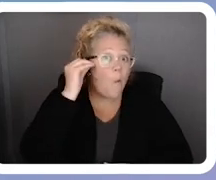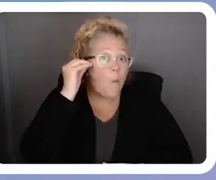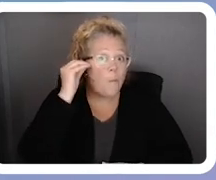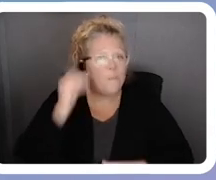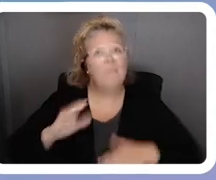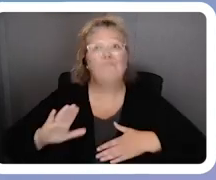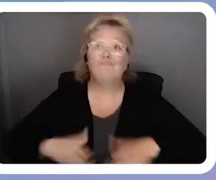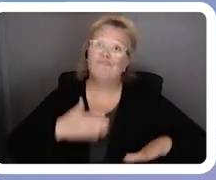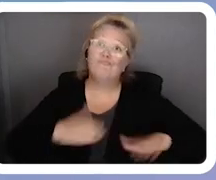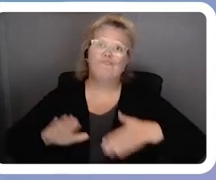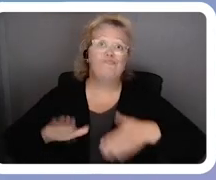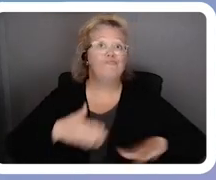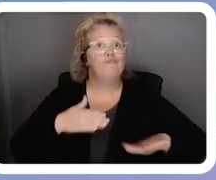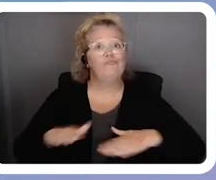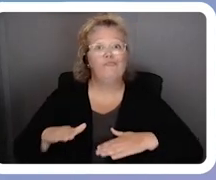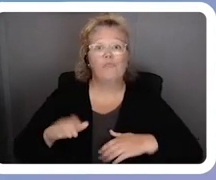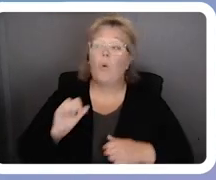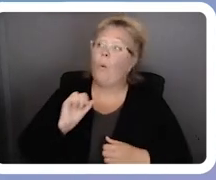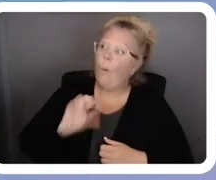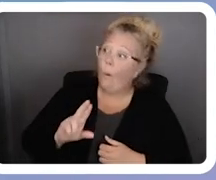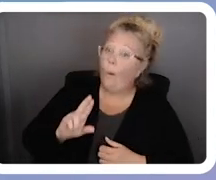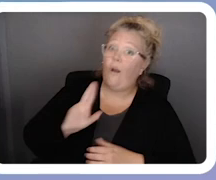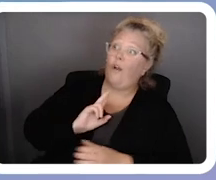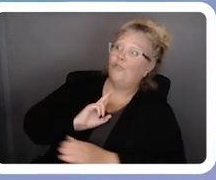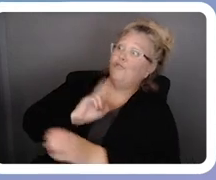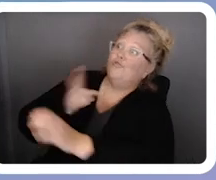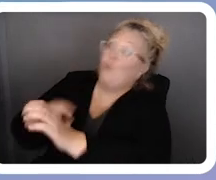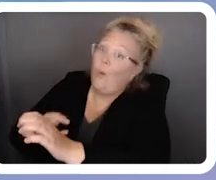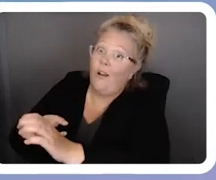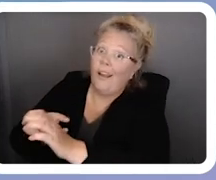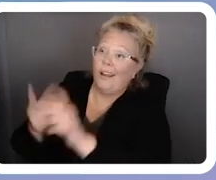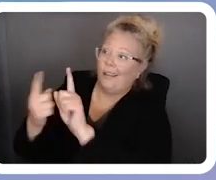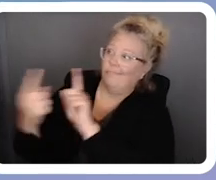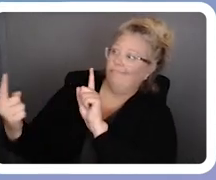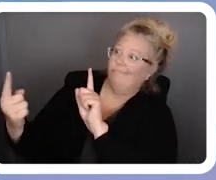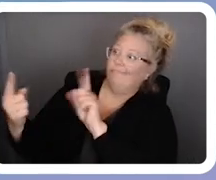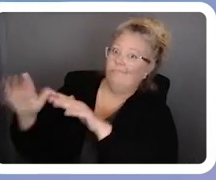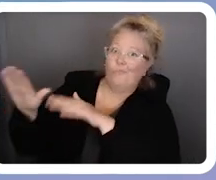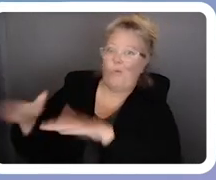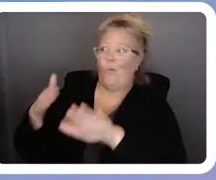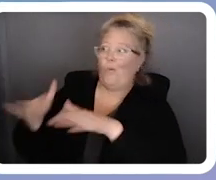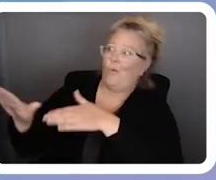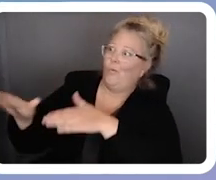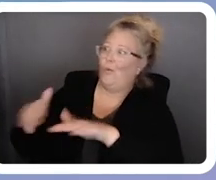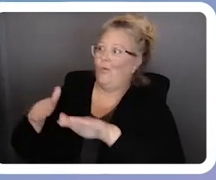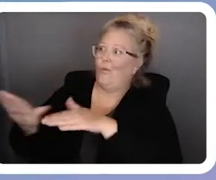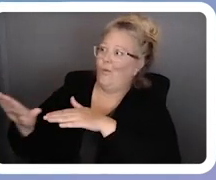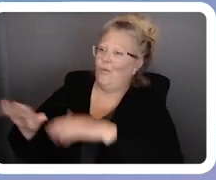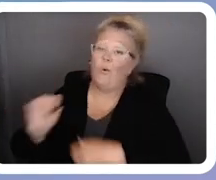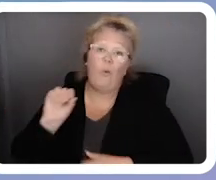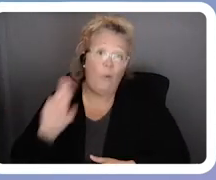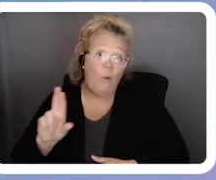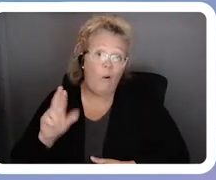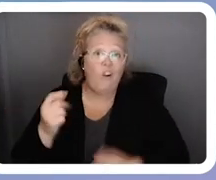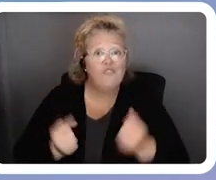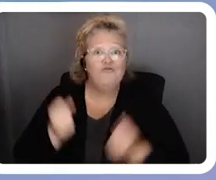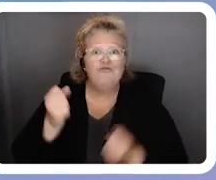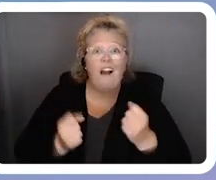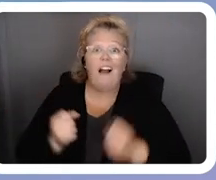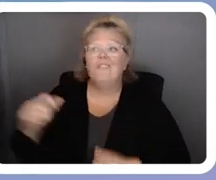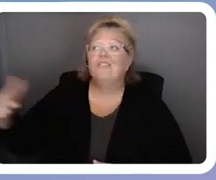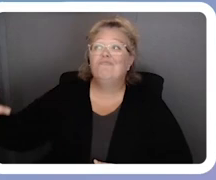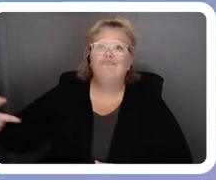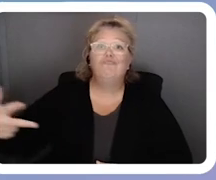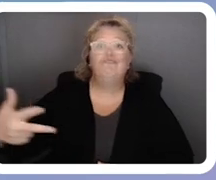your house, or maybe you joined your friends in person at a socially distanced event, or we even had some